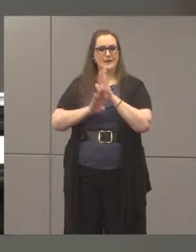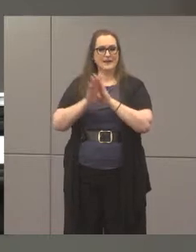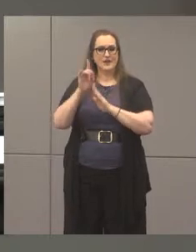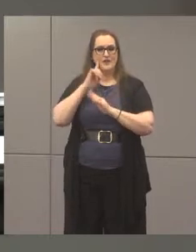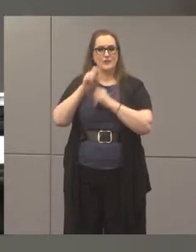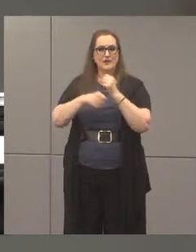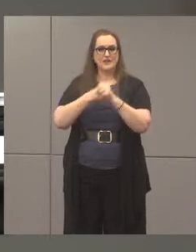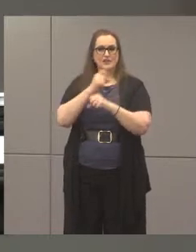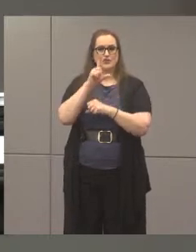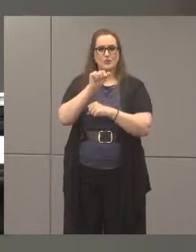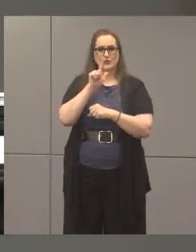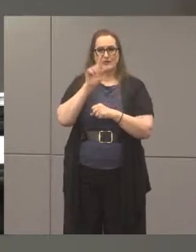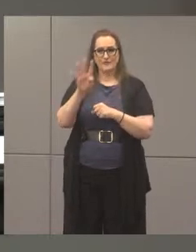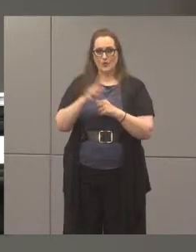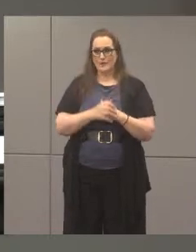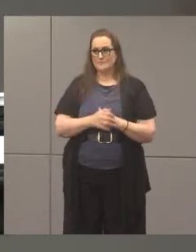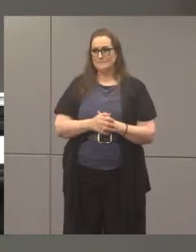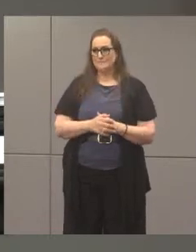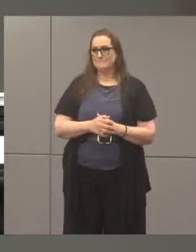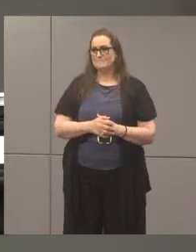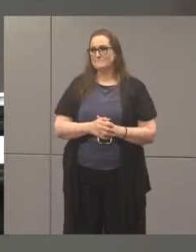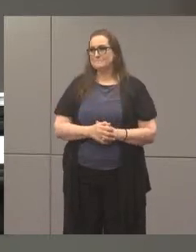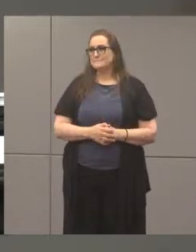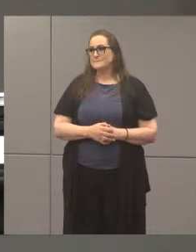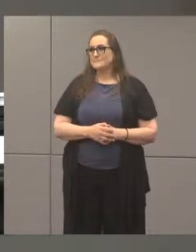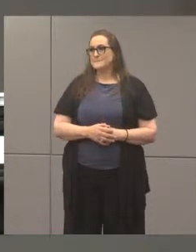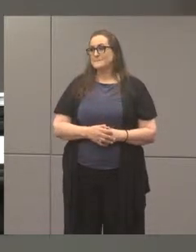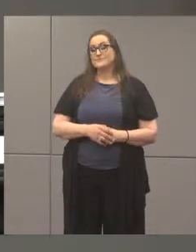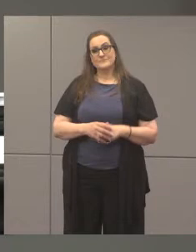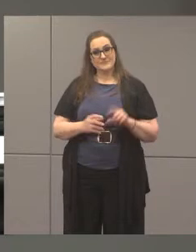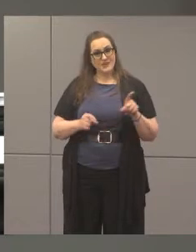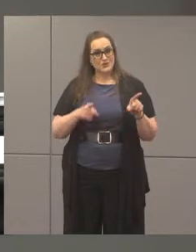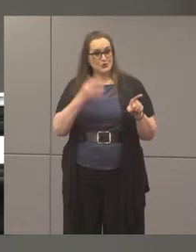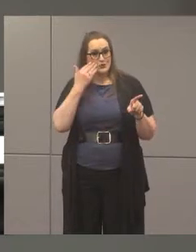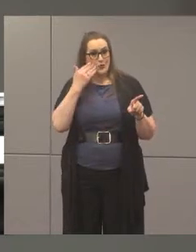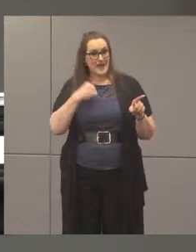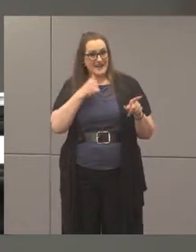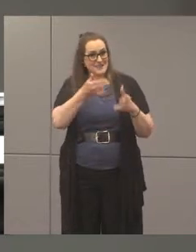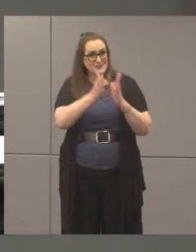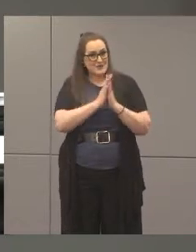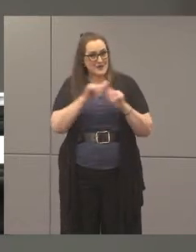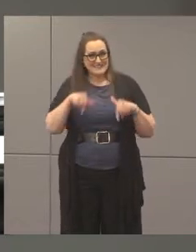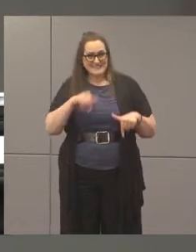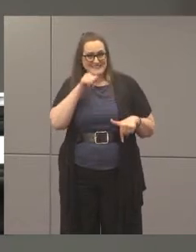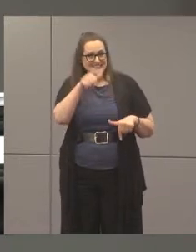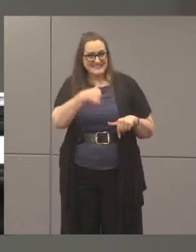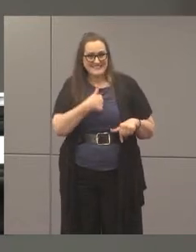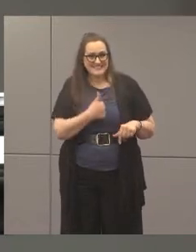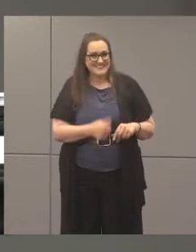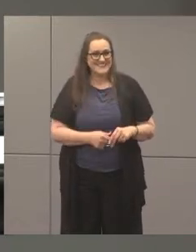year 2024. Just so you know, I didn't request this.